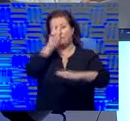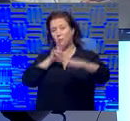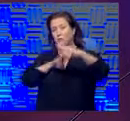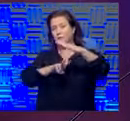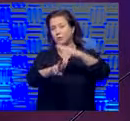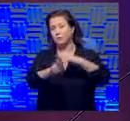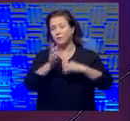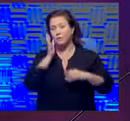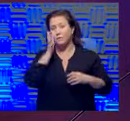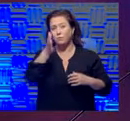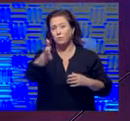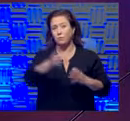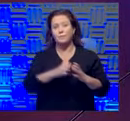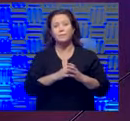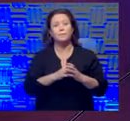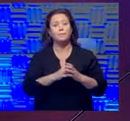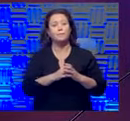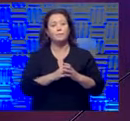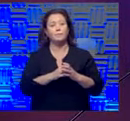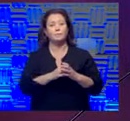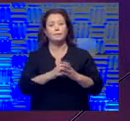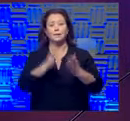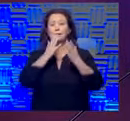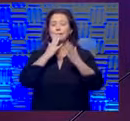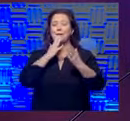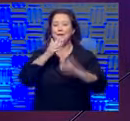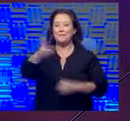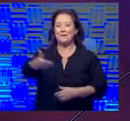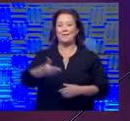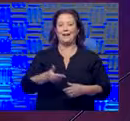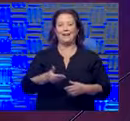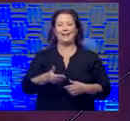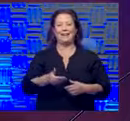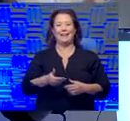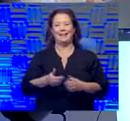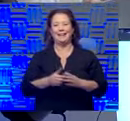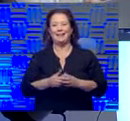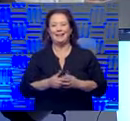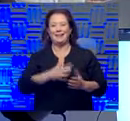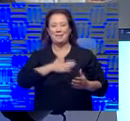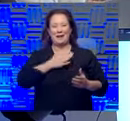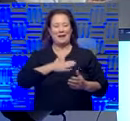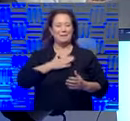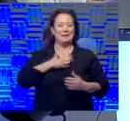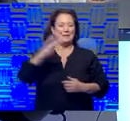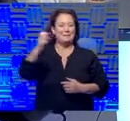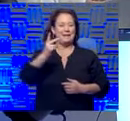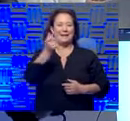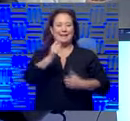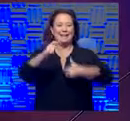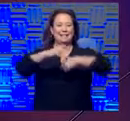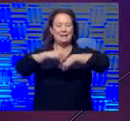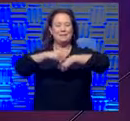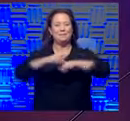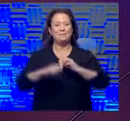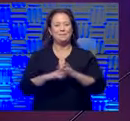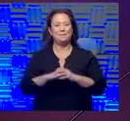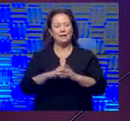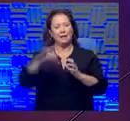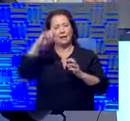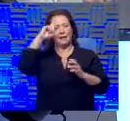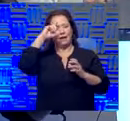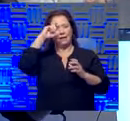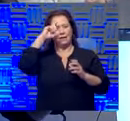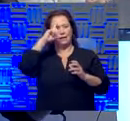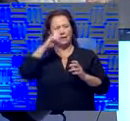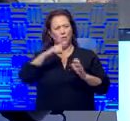going to go? Yes, and first off, thanks for the invitation. It's We're always nice delighted to to be have you back. Good to see you Anytime, both. you're welcome. Thank You're you. welcome. The, I think you owe me dinner